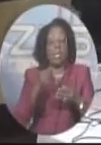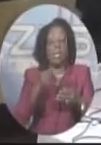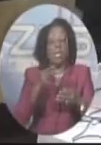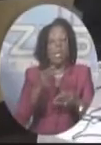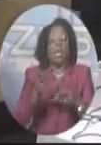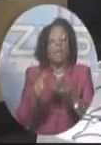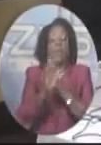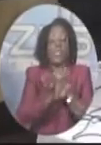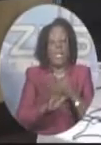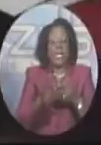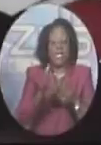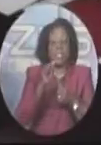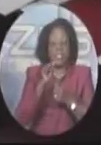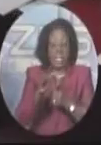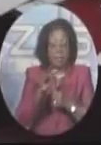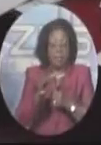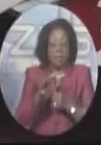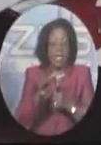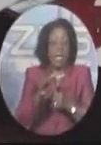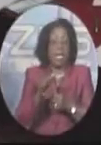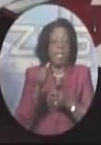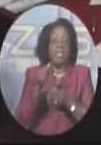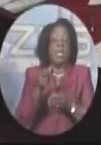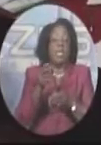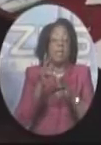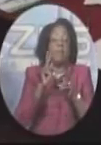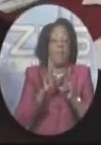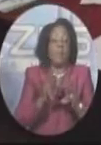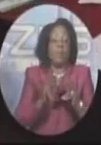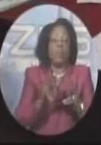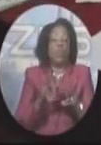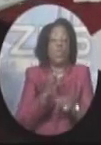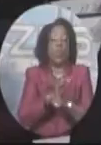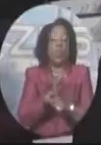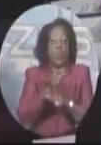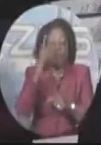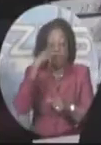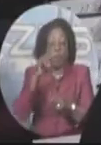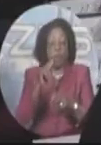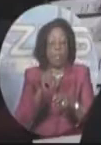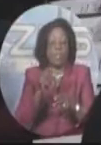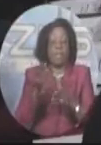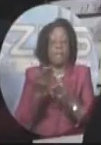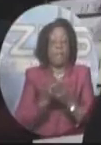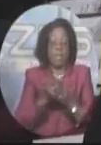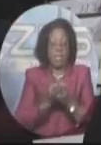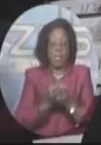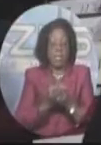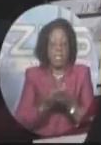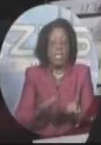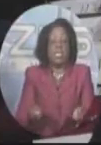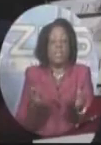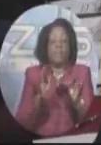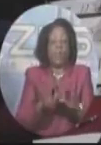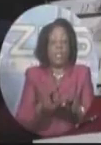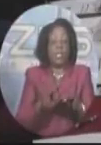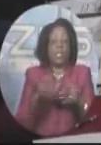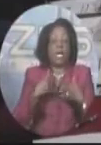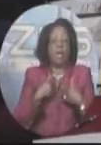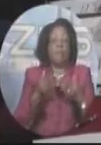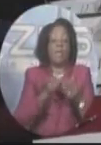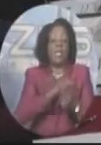organization, document, and client files. The importance of having a security training is to ensure